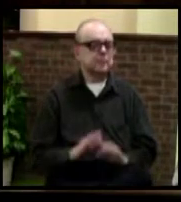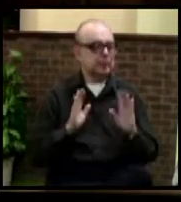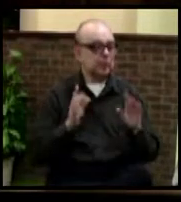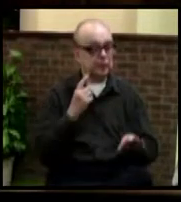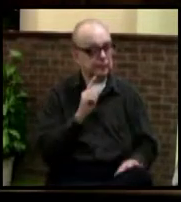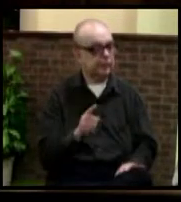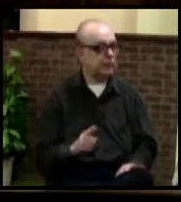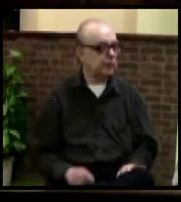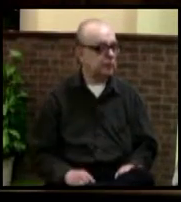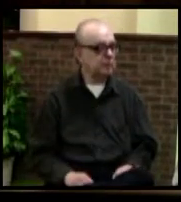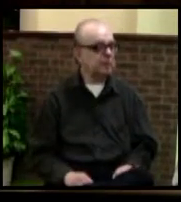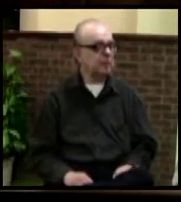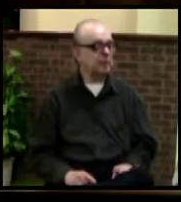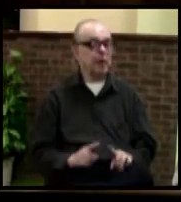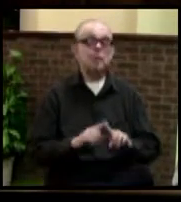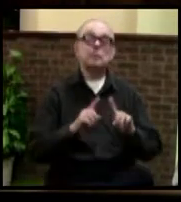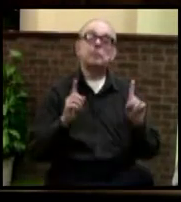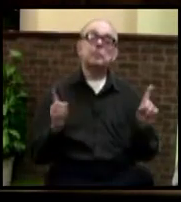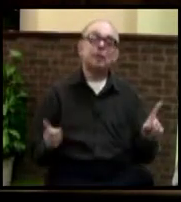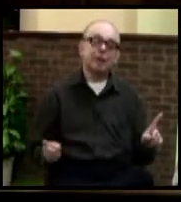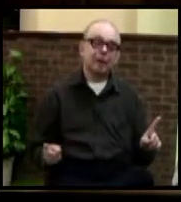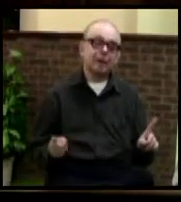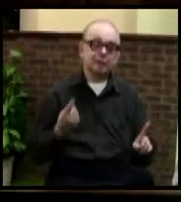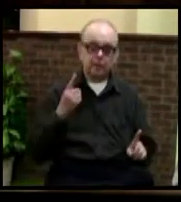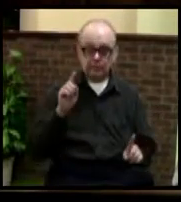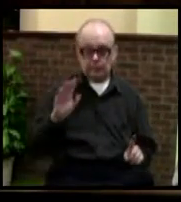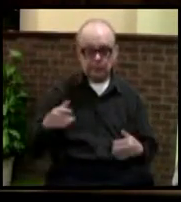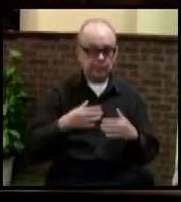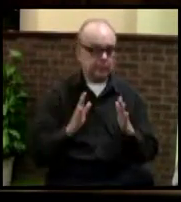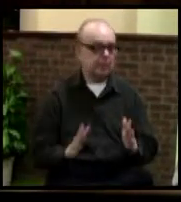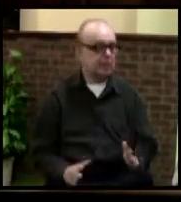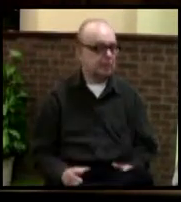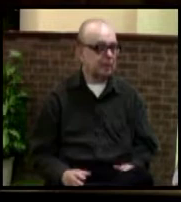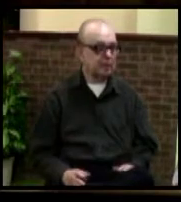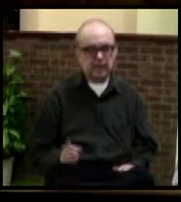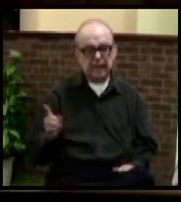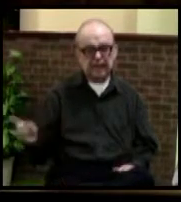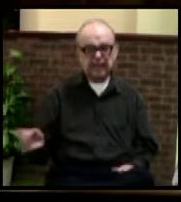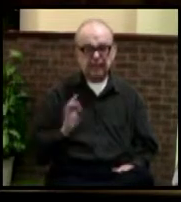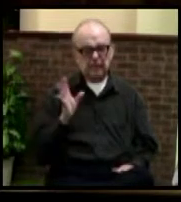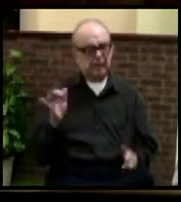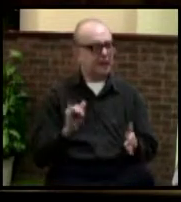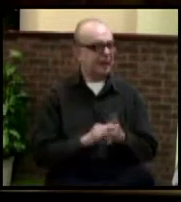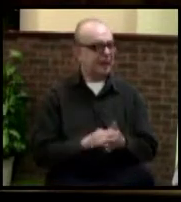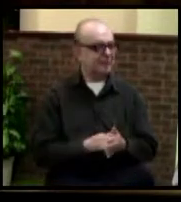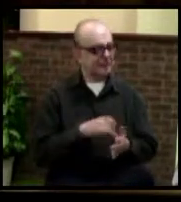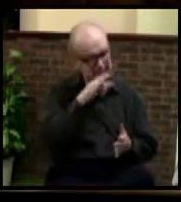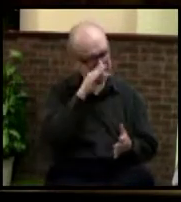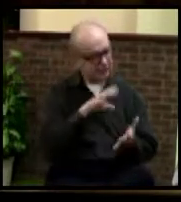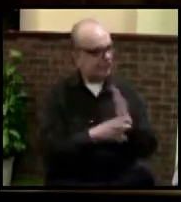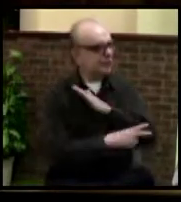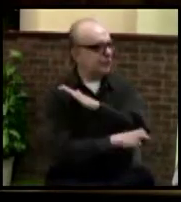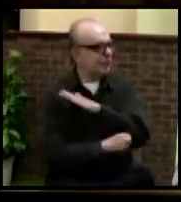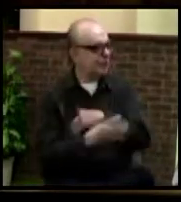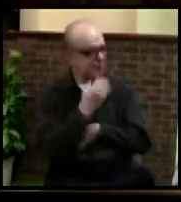Great and wonderful for you, but for your neighbors, they kind of don't like that, you know?